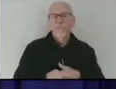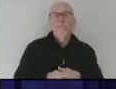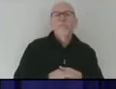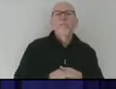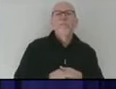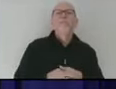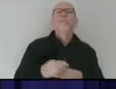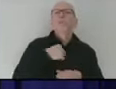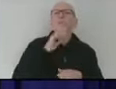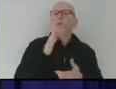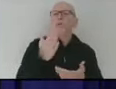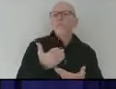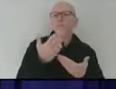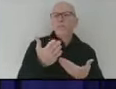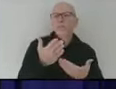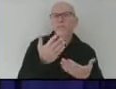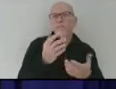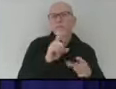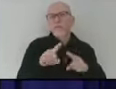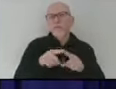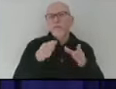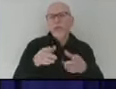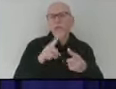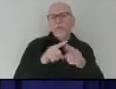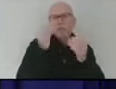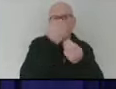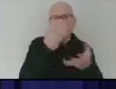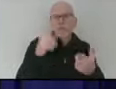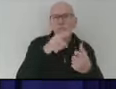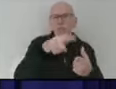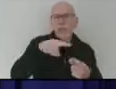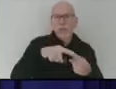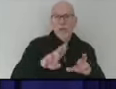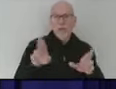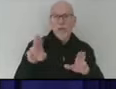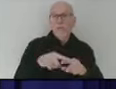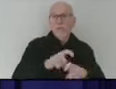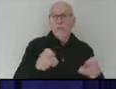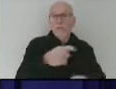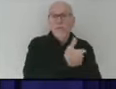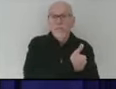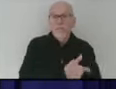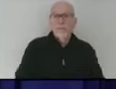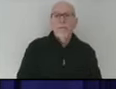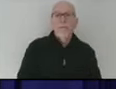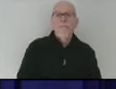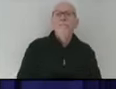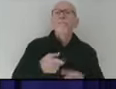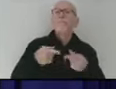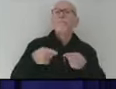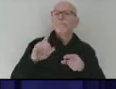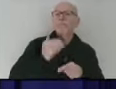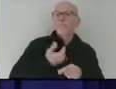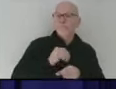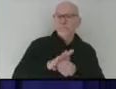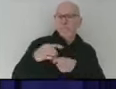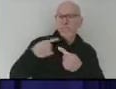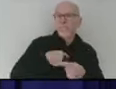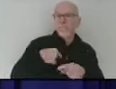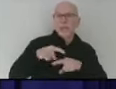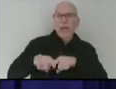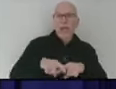several mechanisms to communicate with them when the vaccine is available for those people to receive it. Throughout the pandemic, we have relied on the tools that we